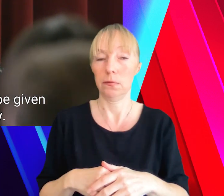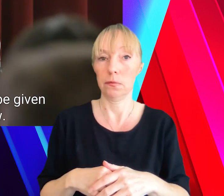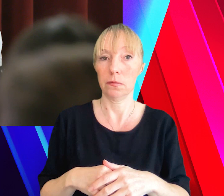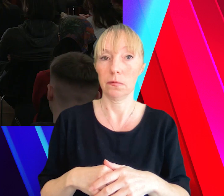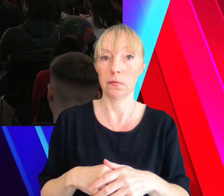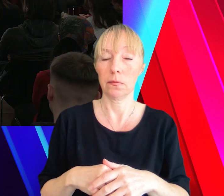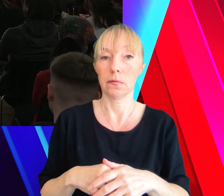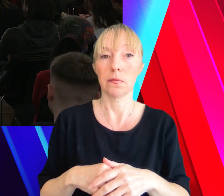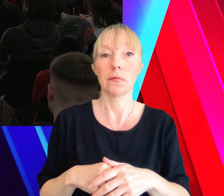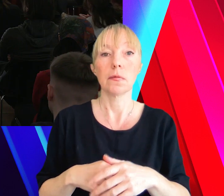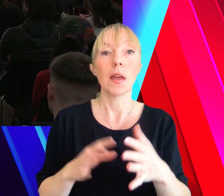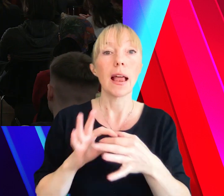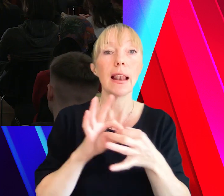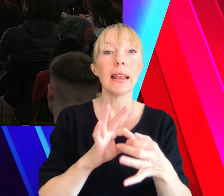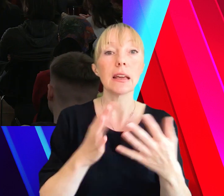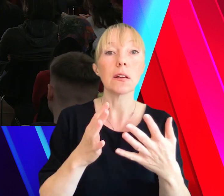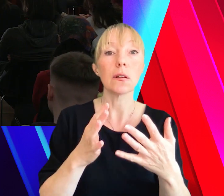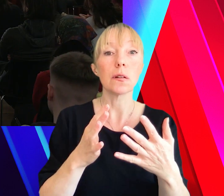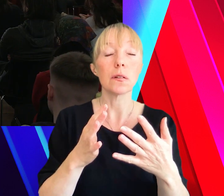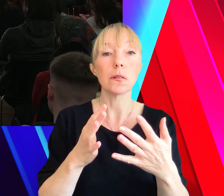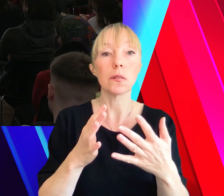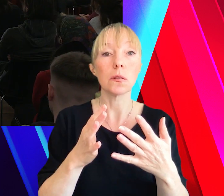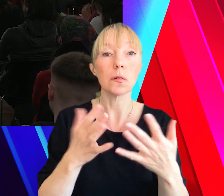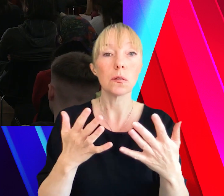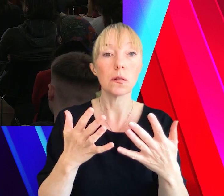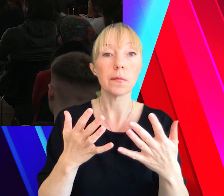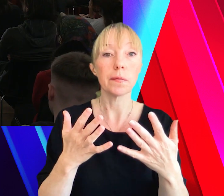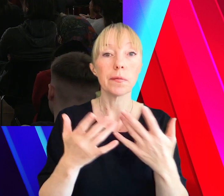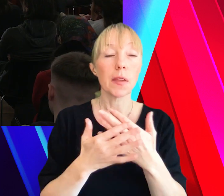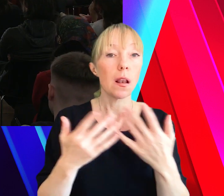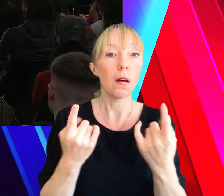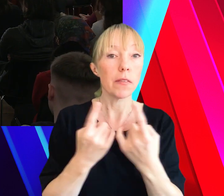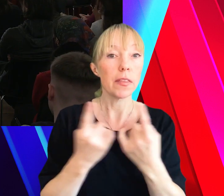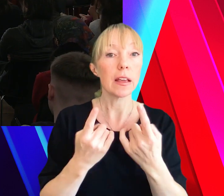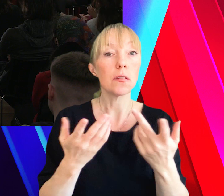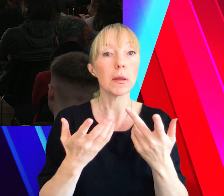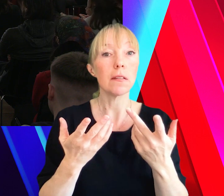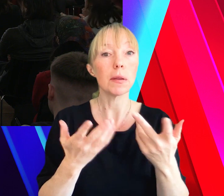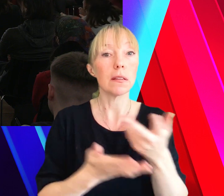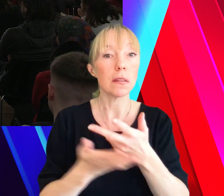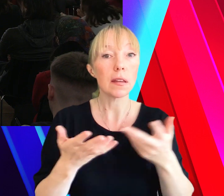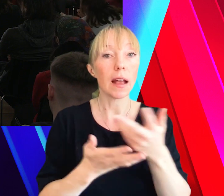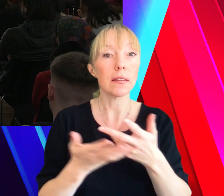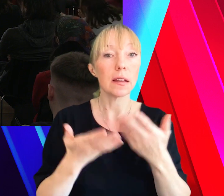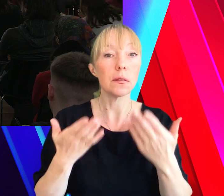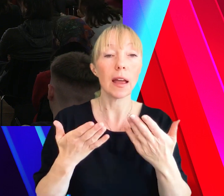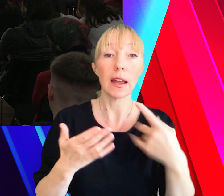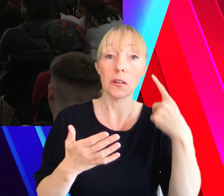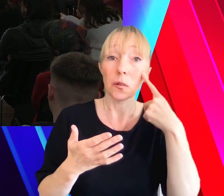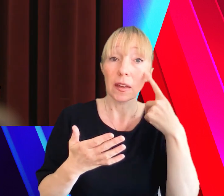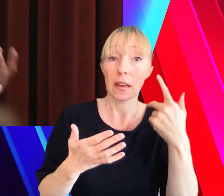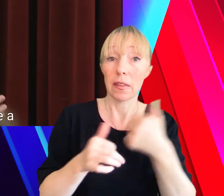don't know. I guess that kind of then brings me on to a lot, like to kind of time up a lot of the stuff that we've been talking